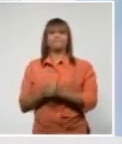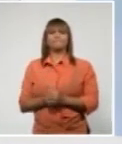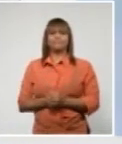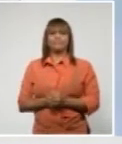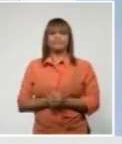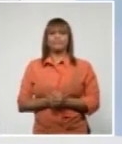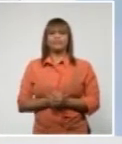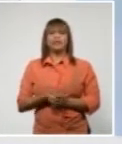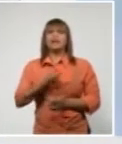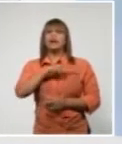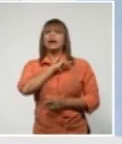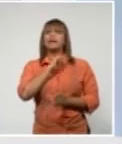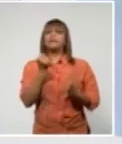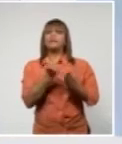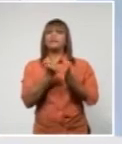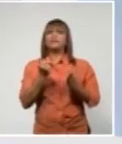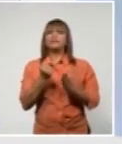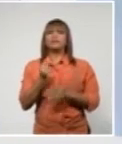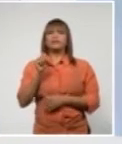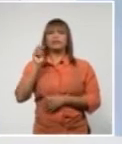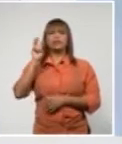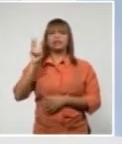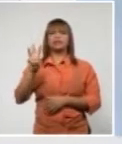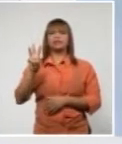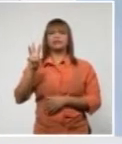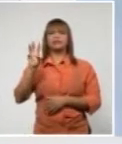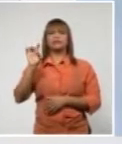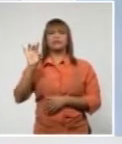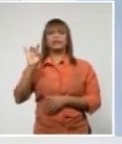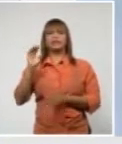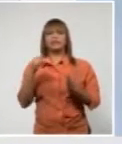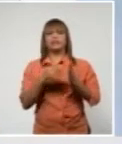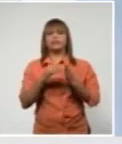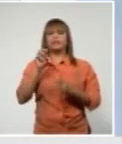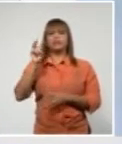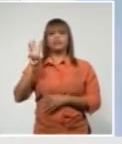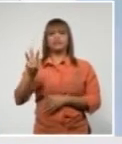34,029,996 confirmed cases since the start of the pandemic.